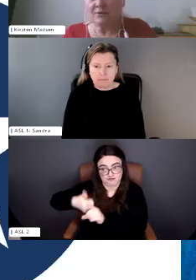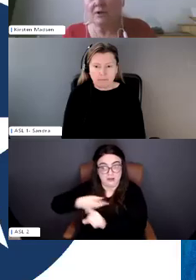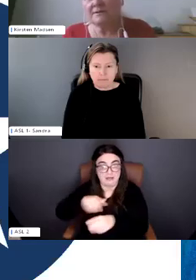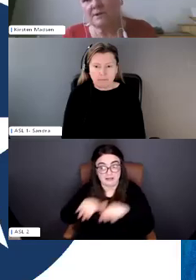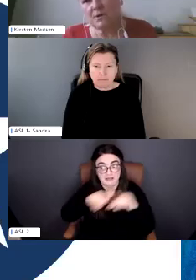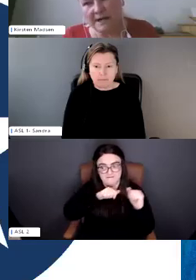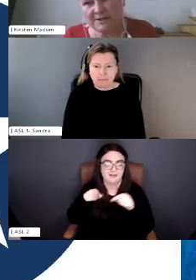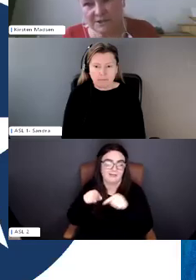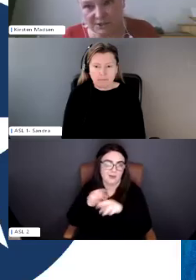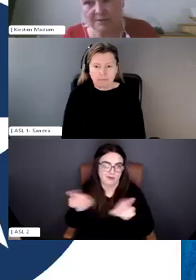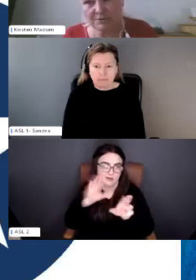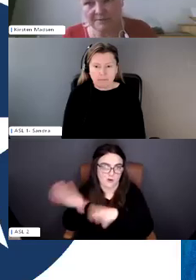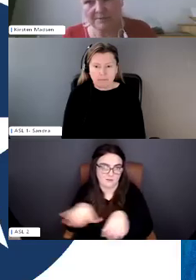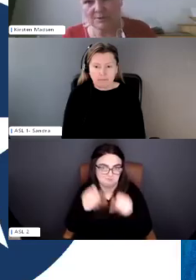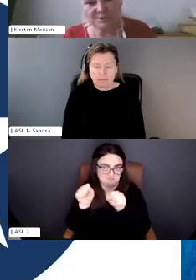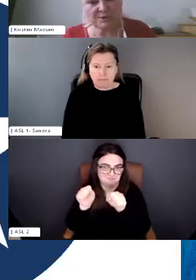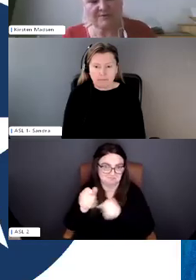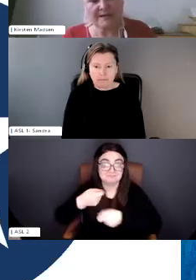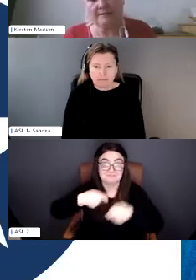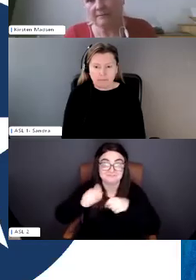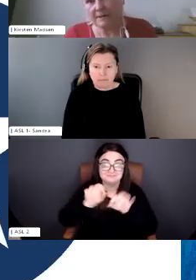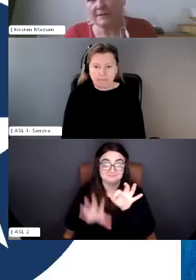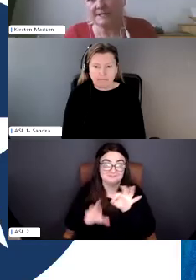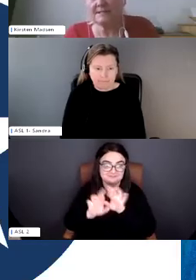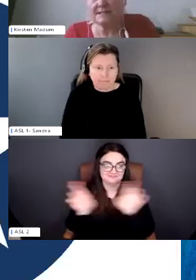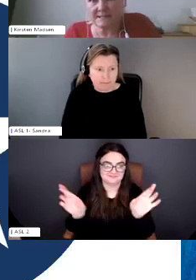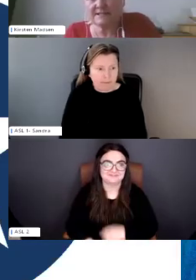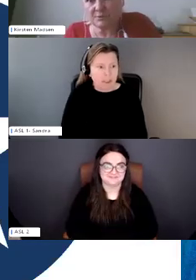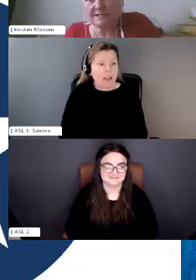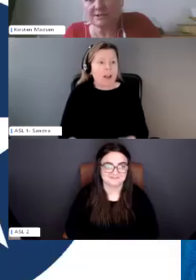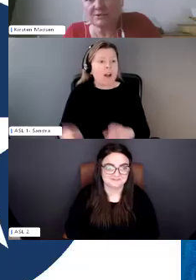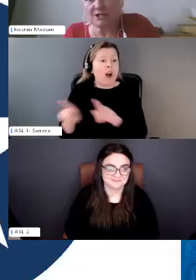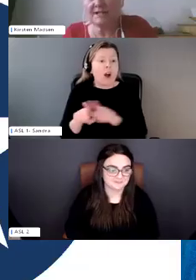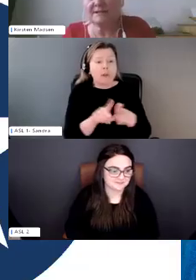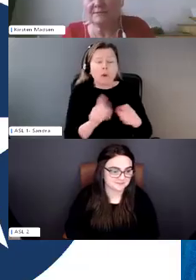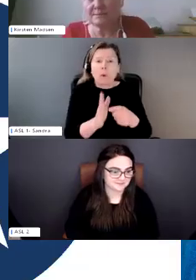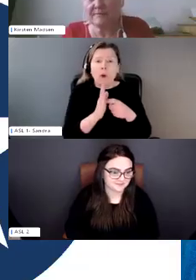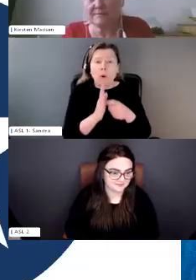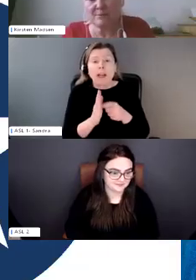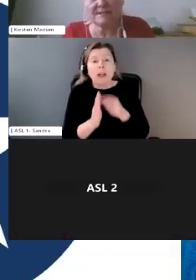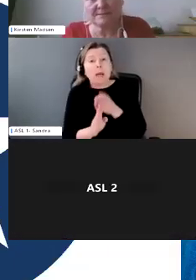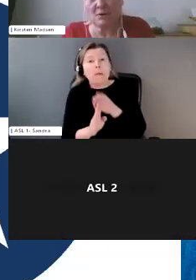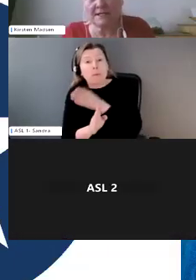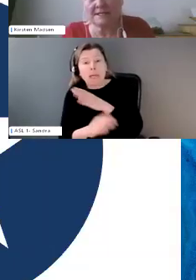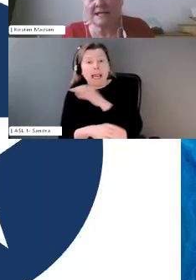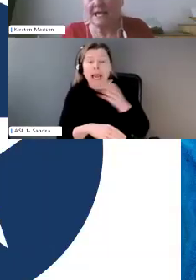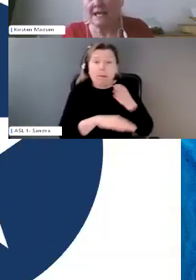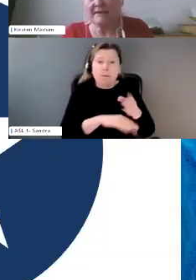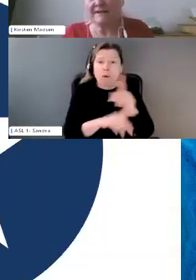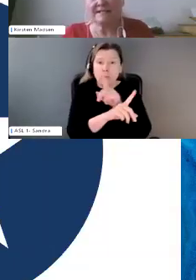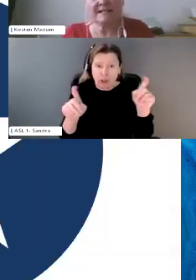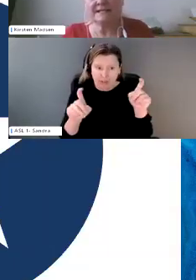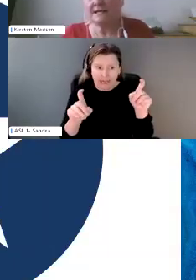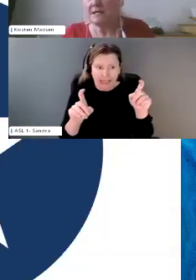They were also required to do a pre-post survey. One of the reasons is this is a research project that was supported